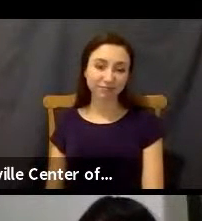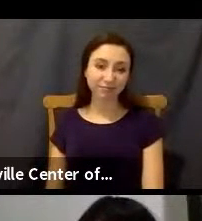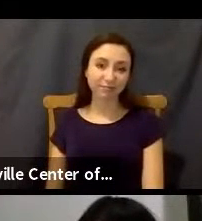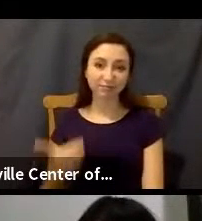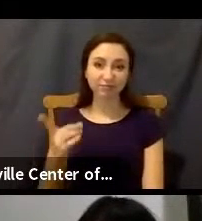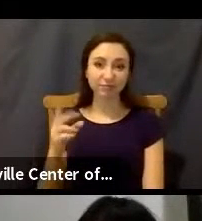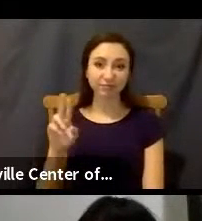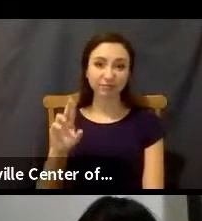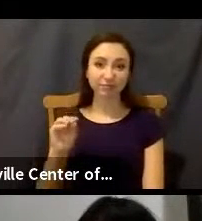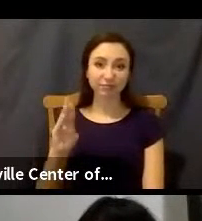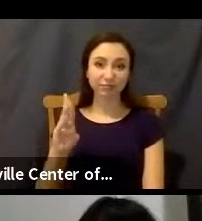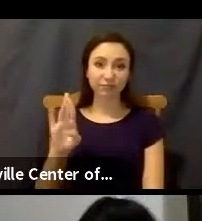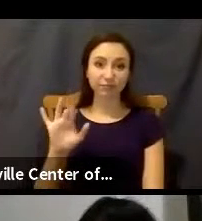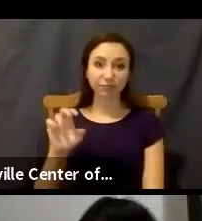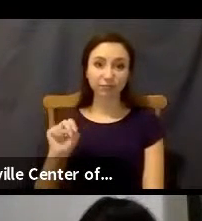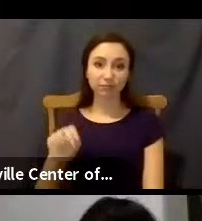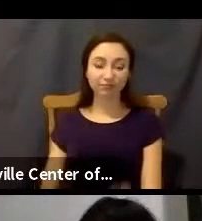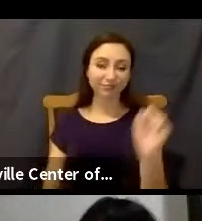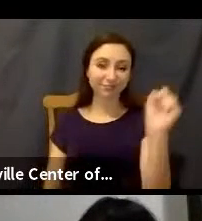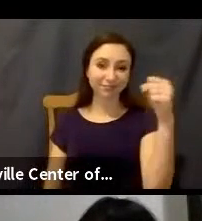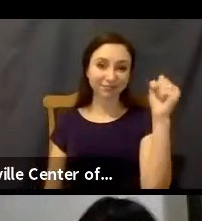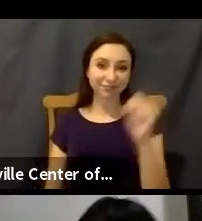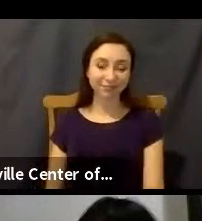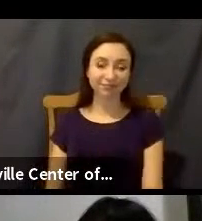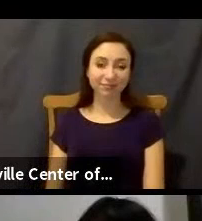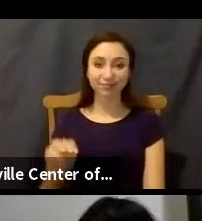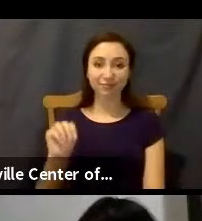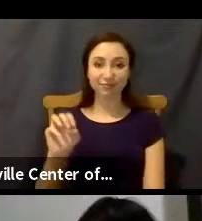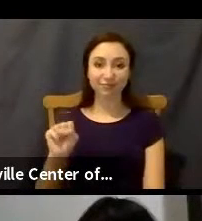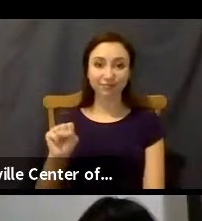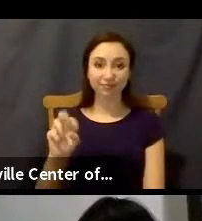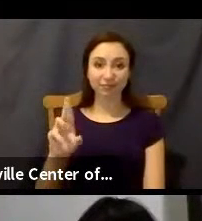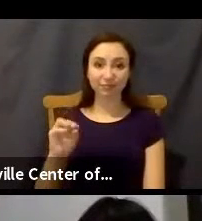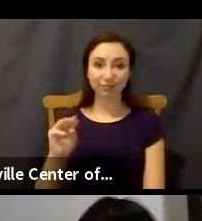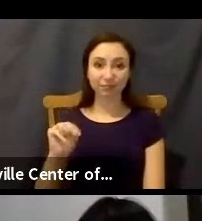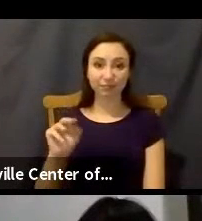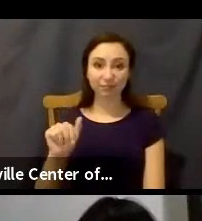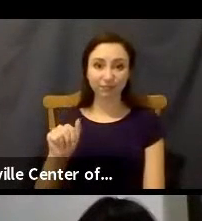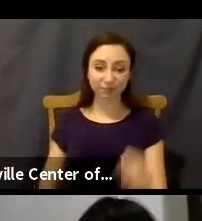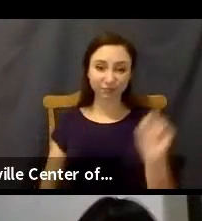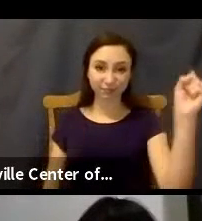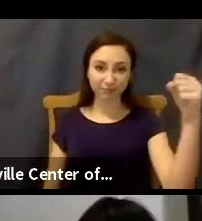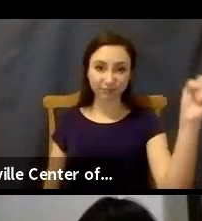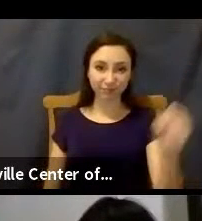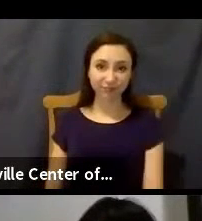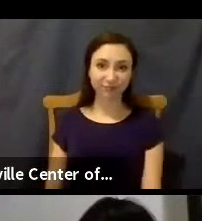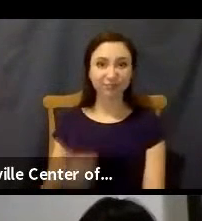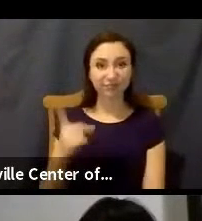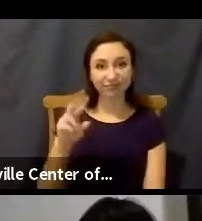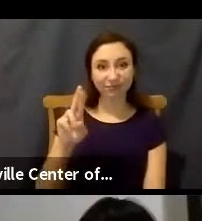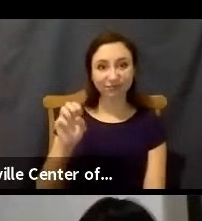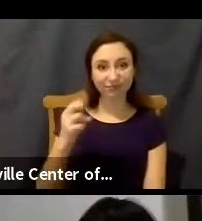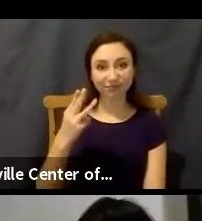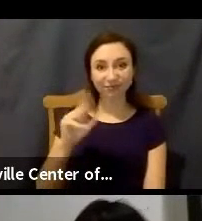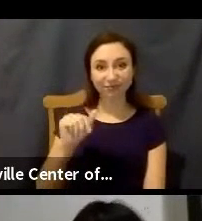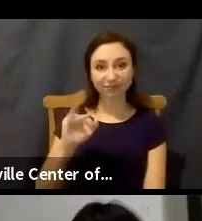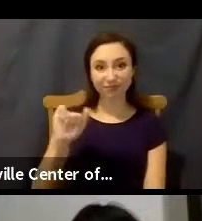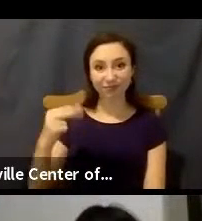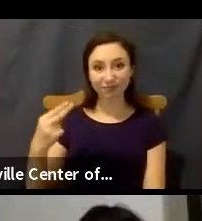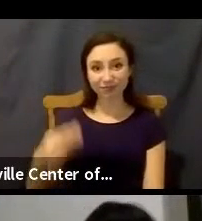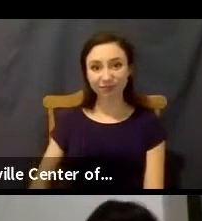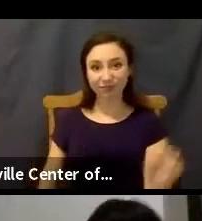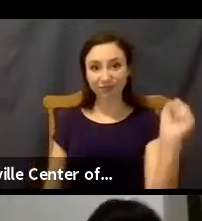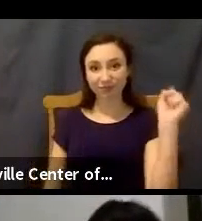Dr. O'Brien? Yes. Ms. Roma? Yes. Dr. Shamia?